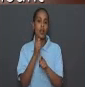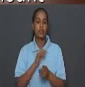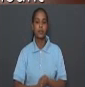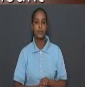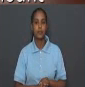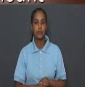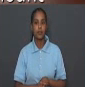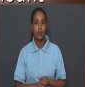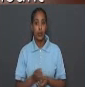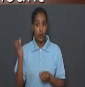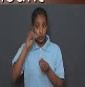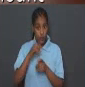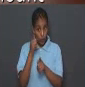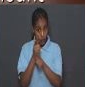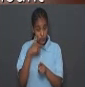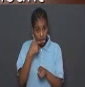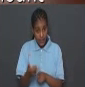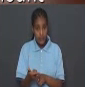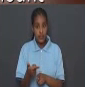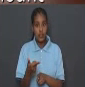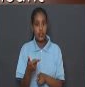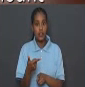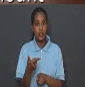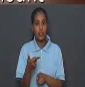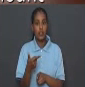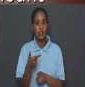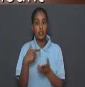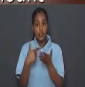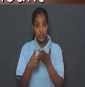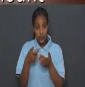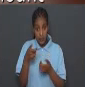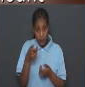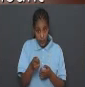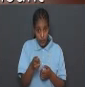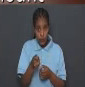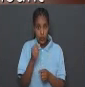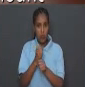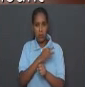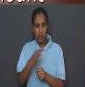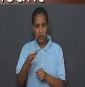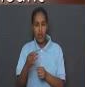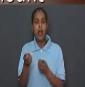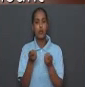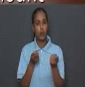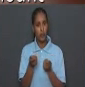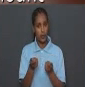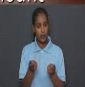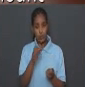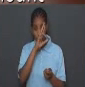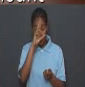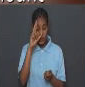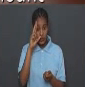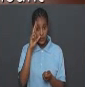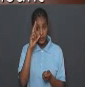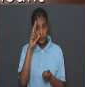are correct. You were also correct to say that these batteries work well in